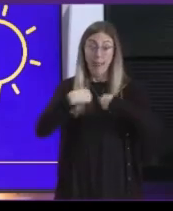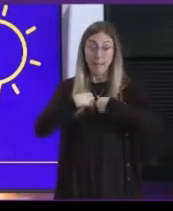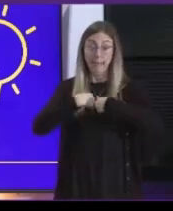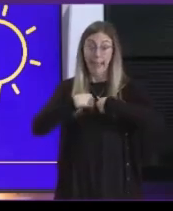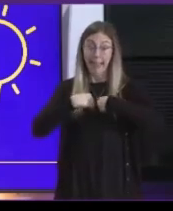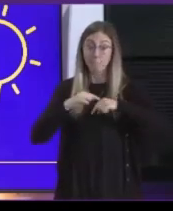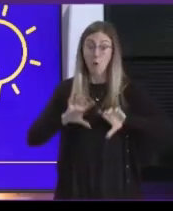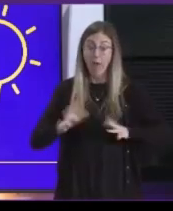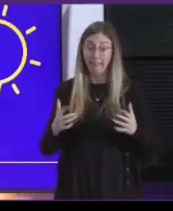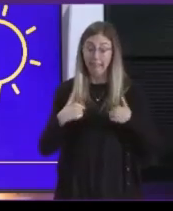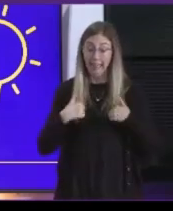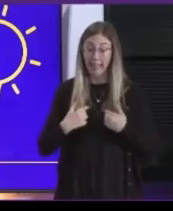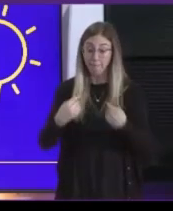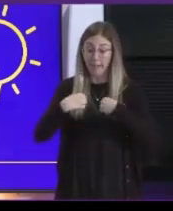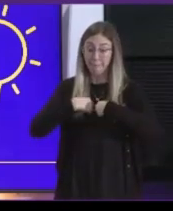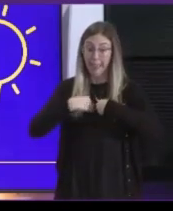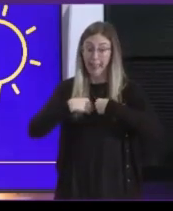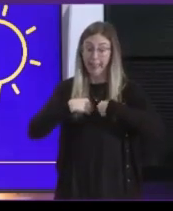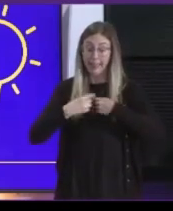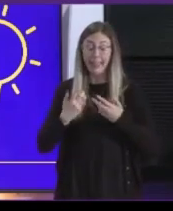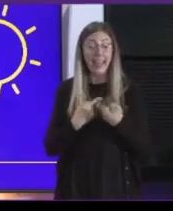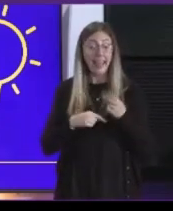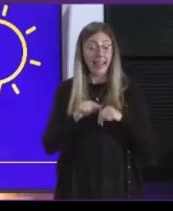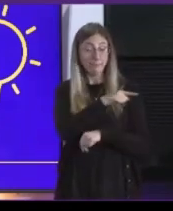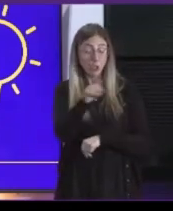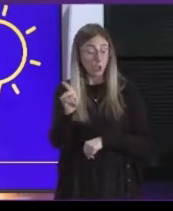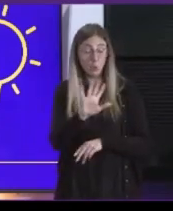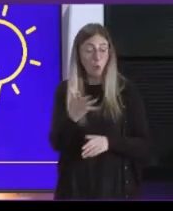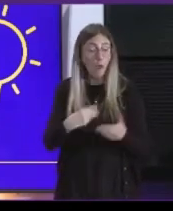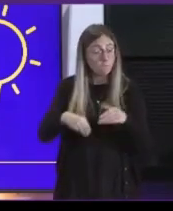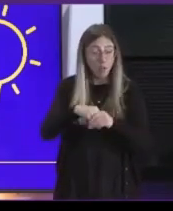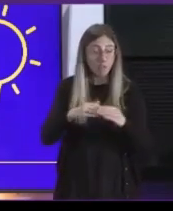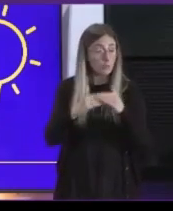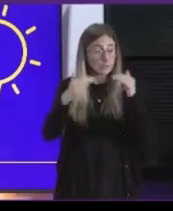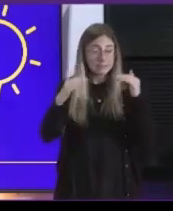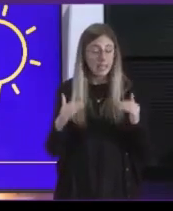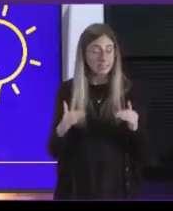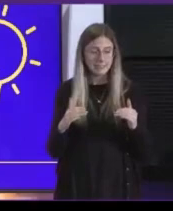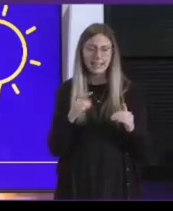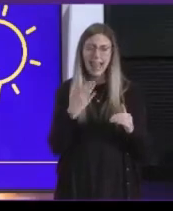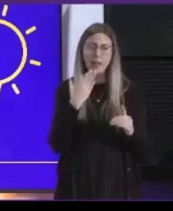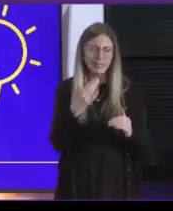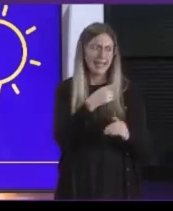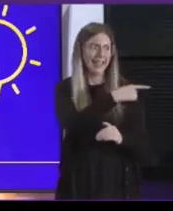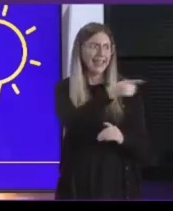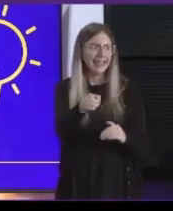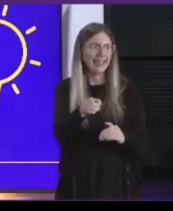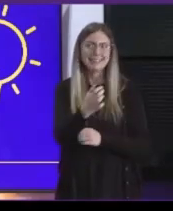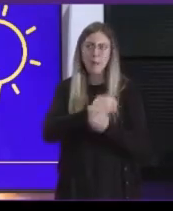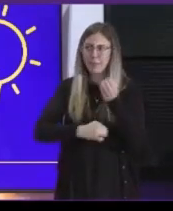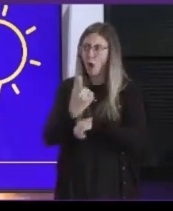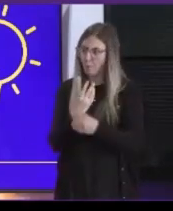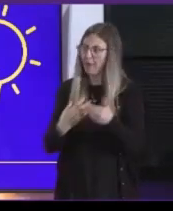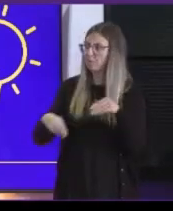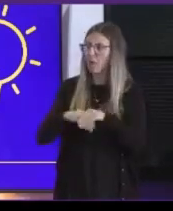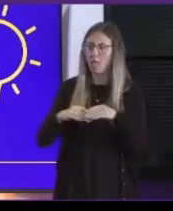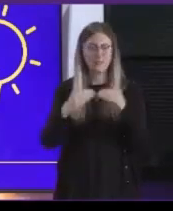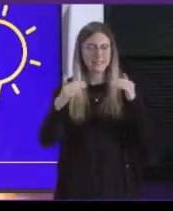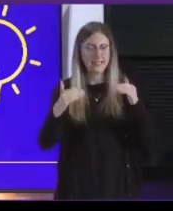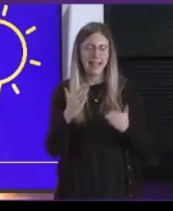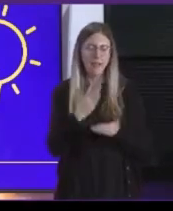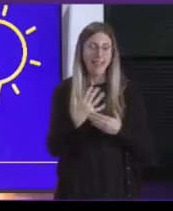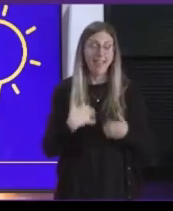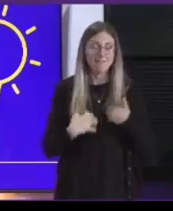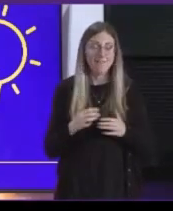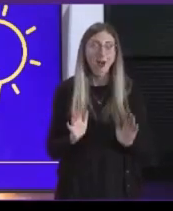anything, but you can also, even if you are not involved in the standards, and I of course encourage everyone to become involved in standards, it's